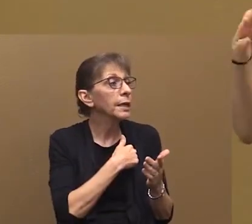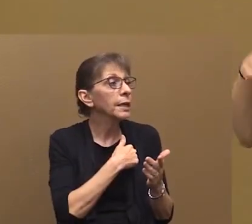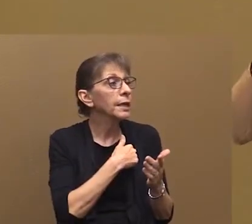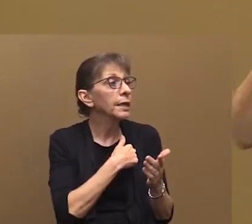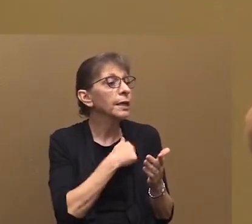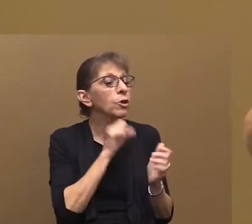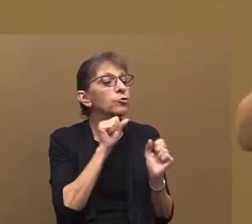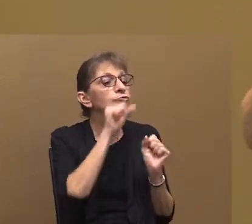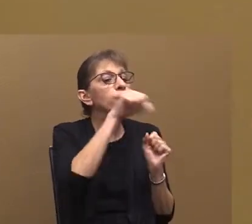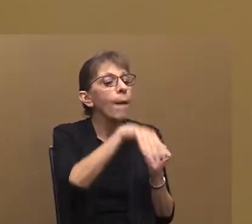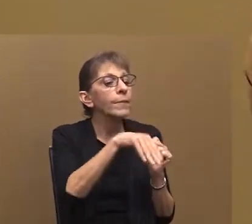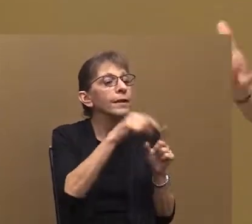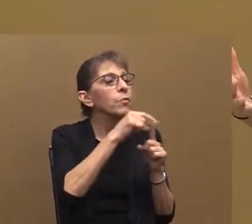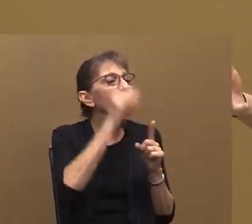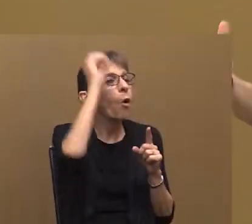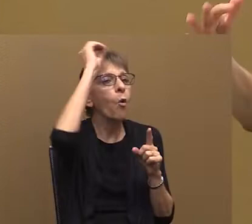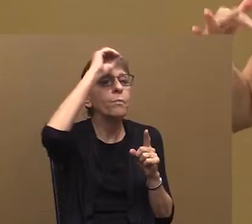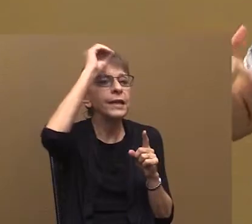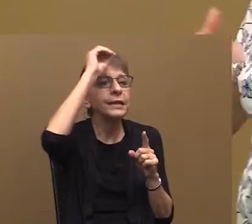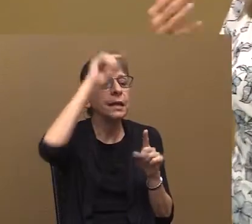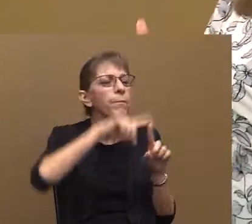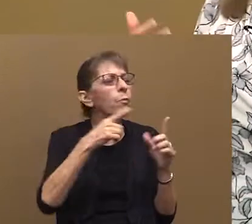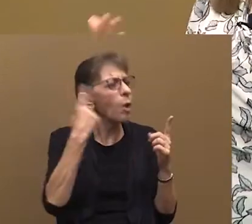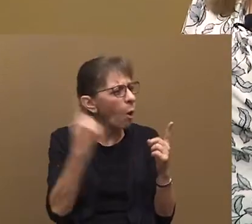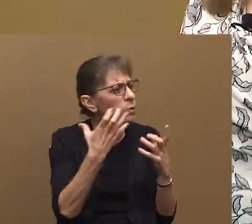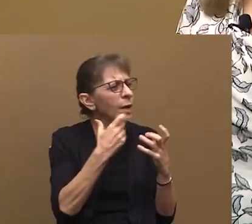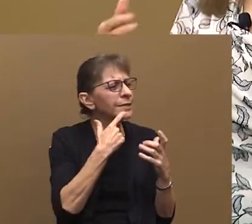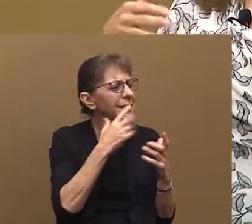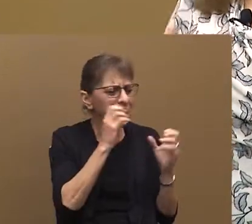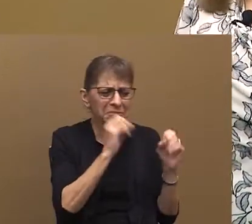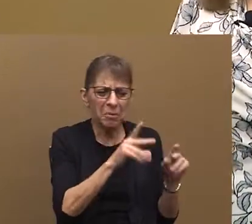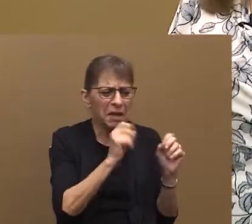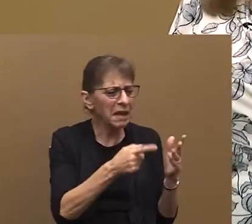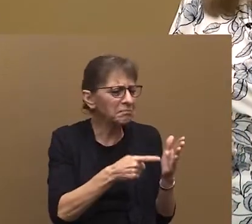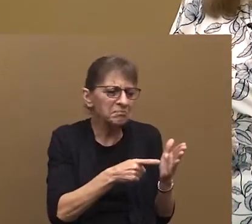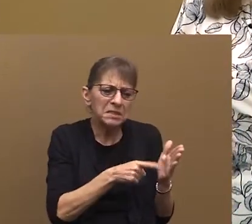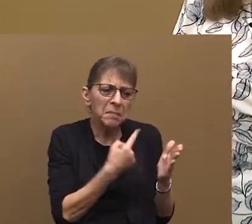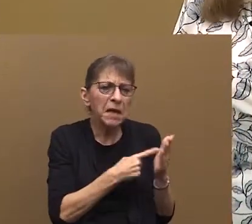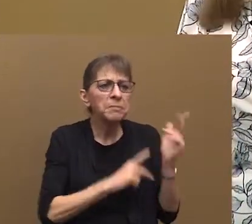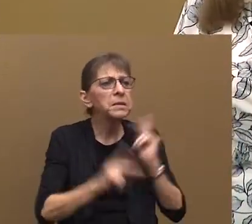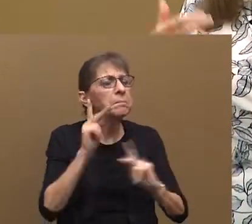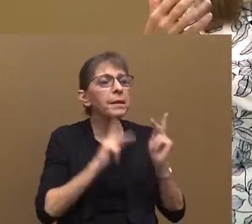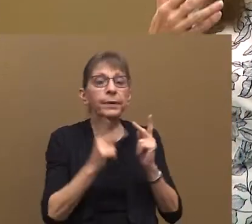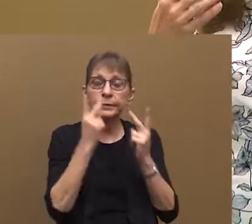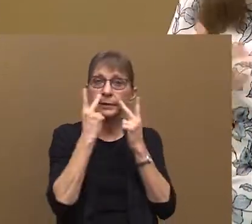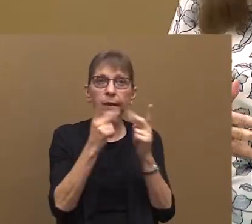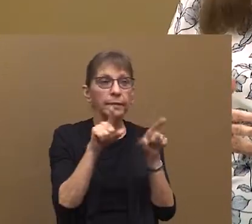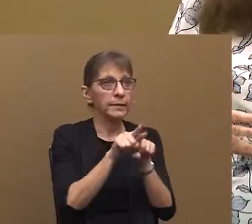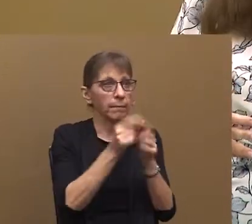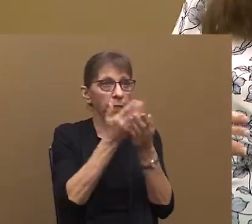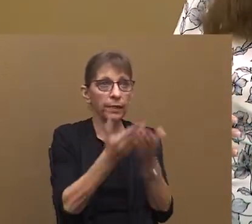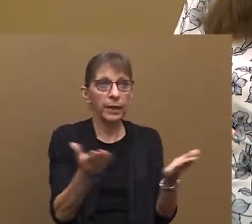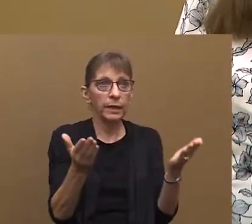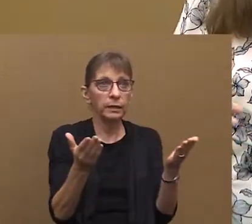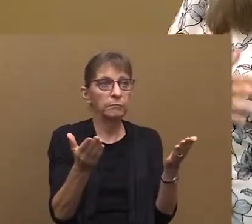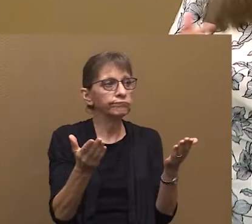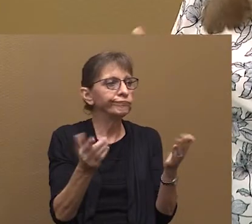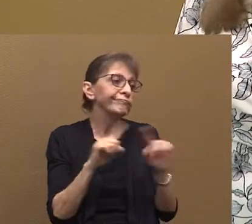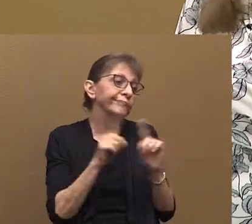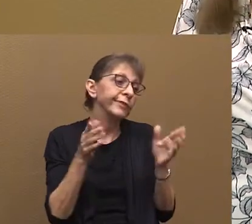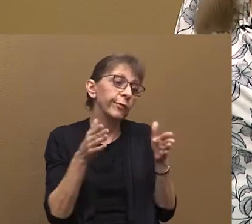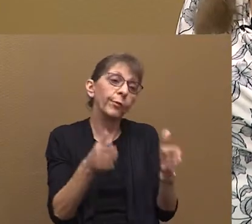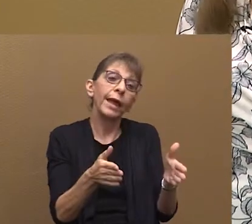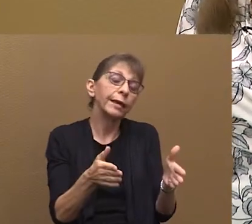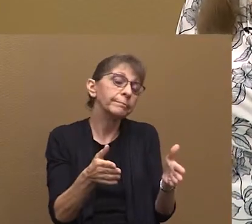opinion, but we always want them to know that that's okay. And sometimes people see the same thing in